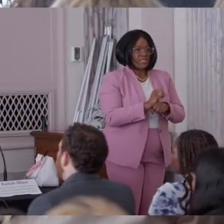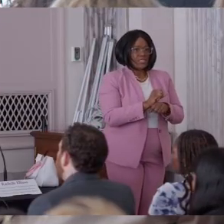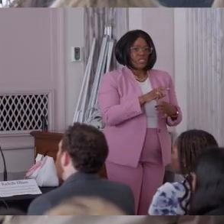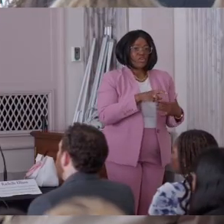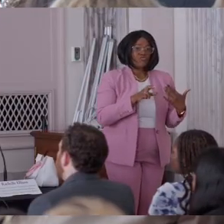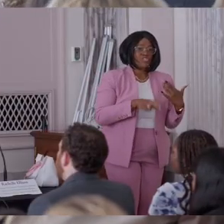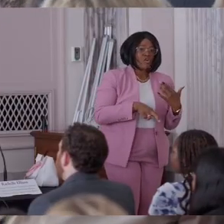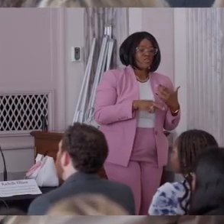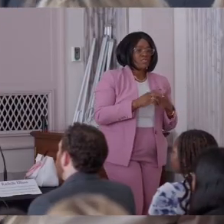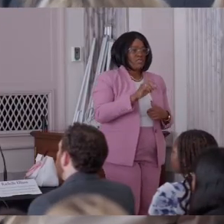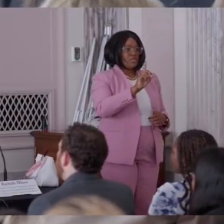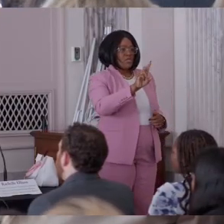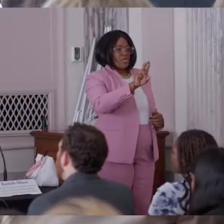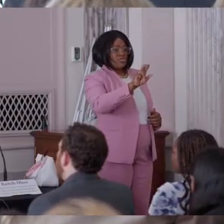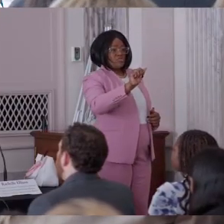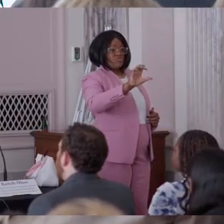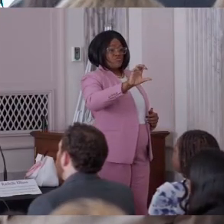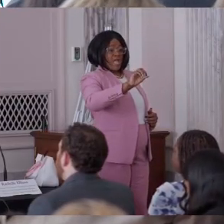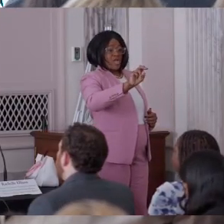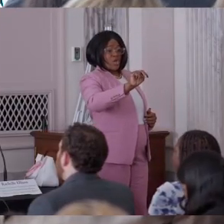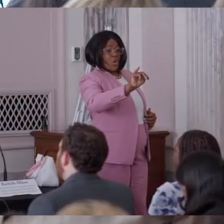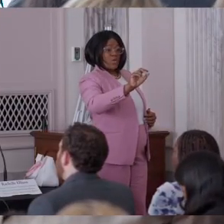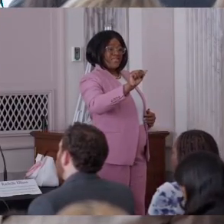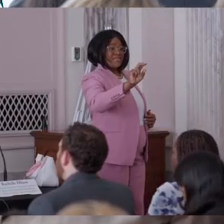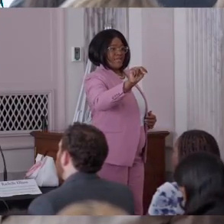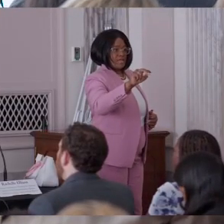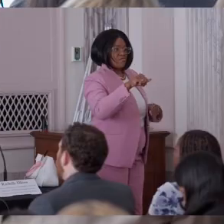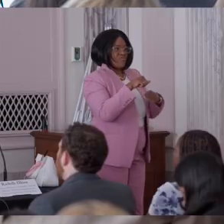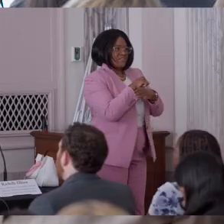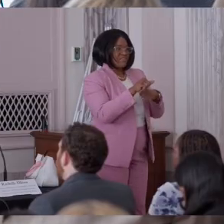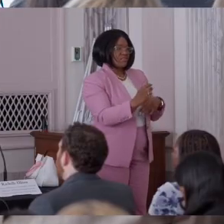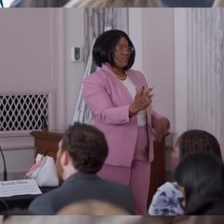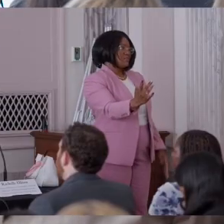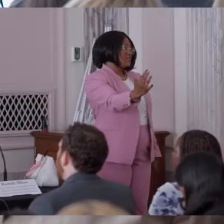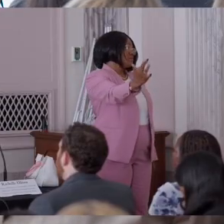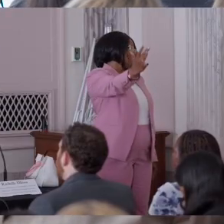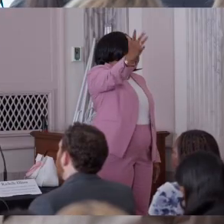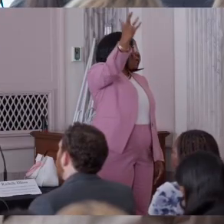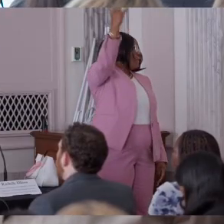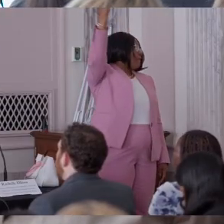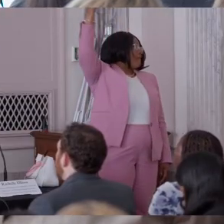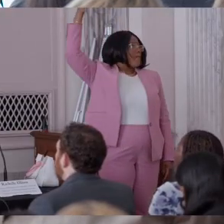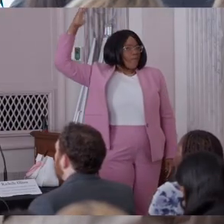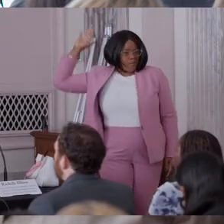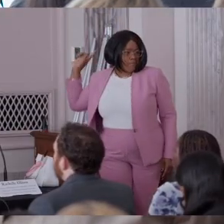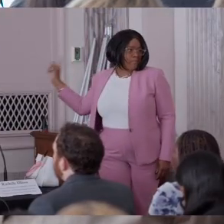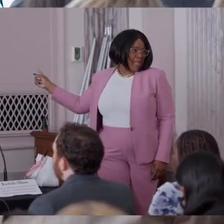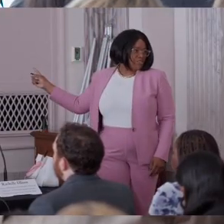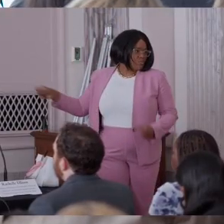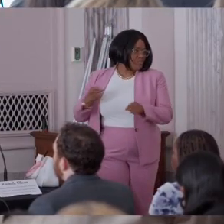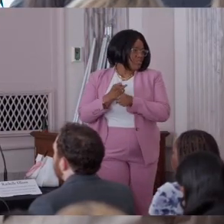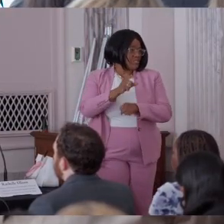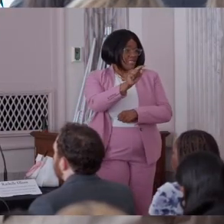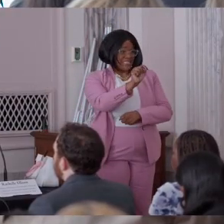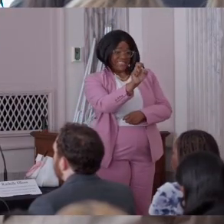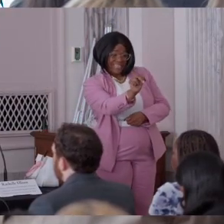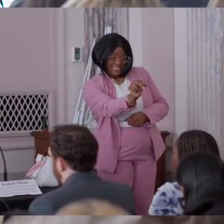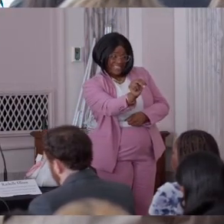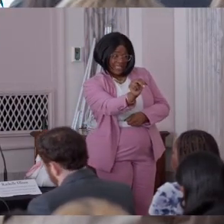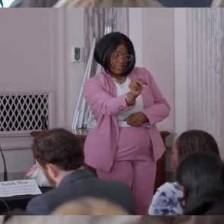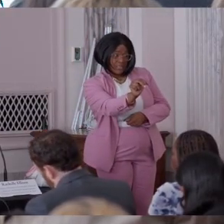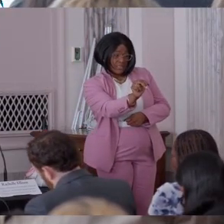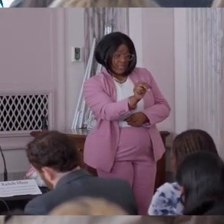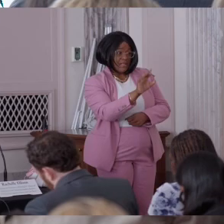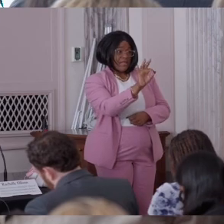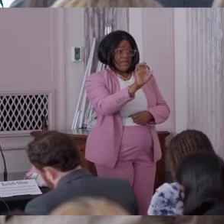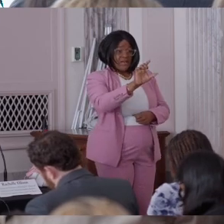resulted in draconian practices that take us all the way back to Reconstruction. So in Tennessee, it's a felony with